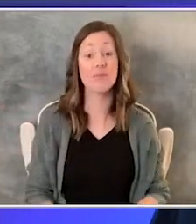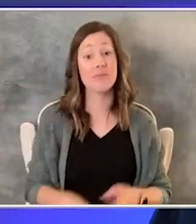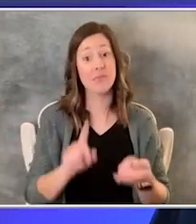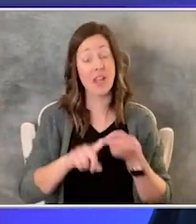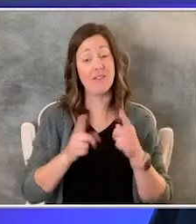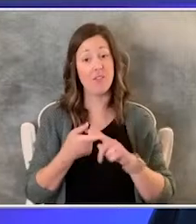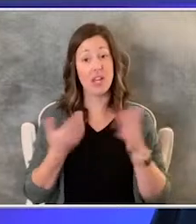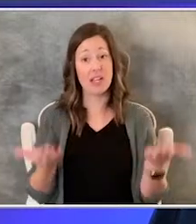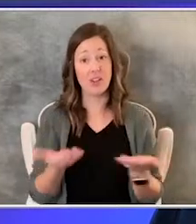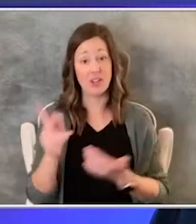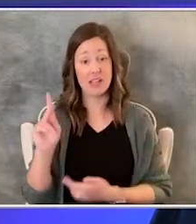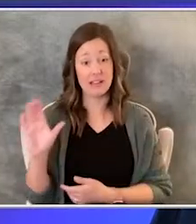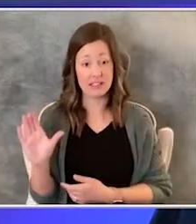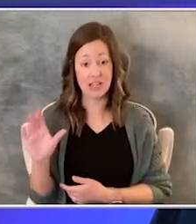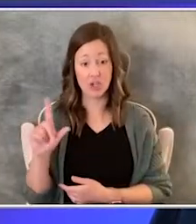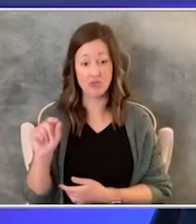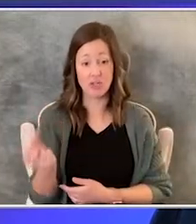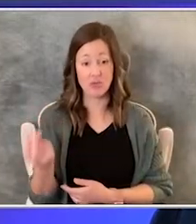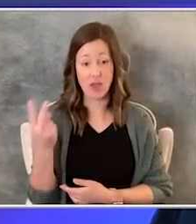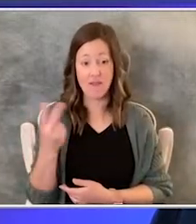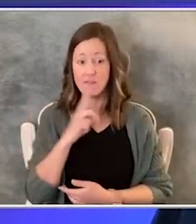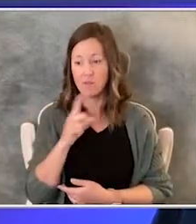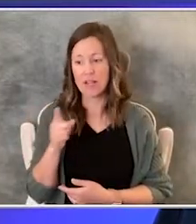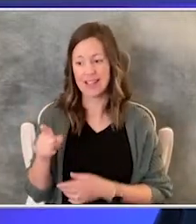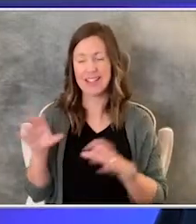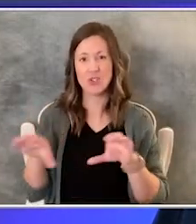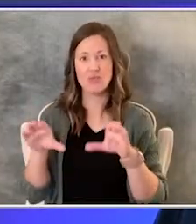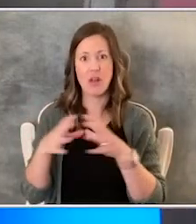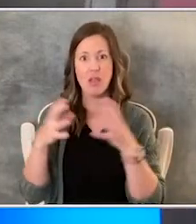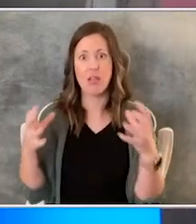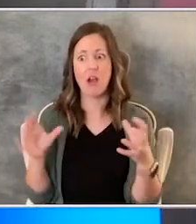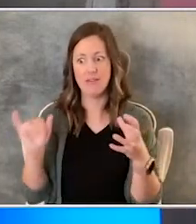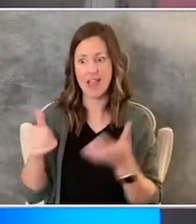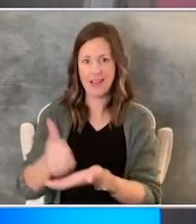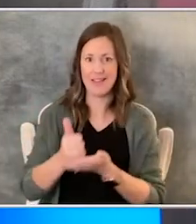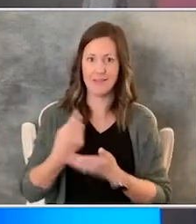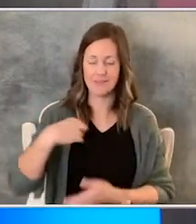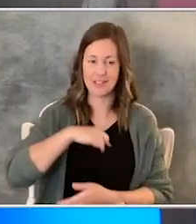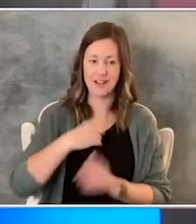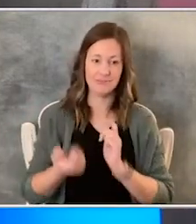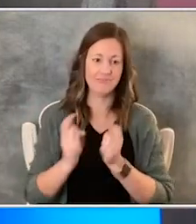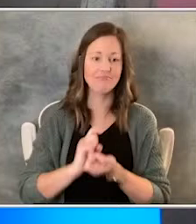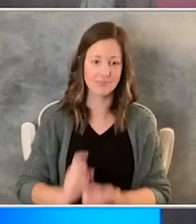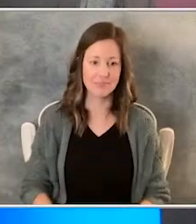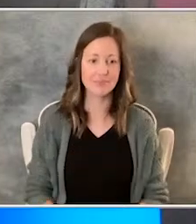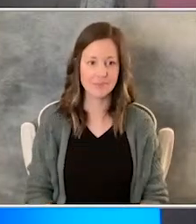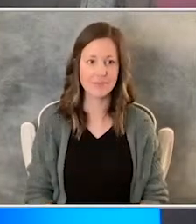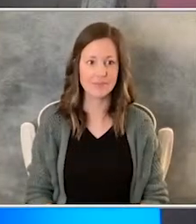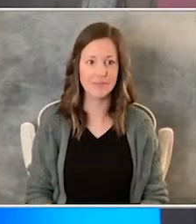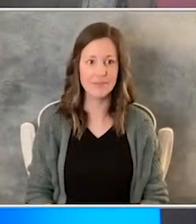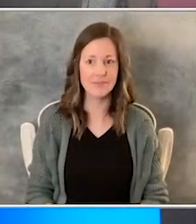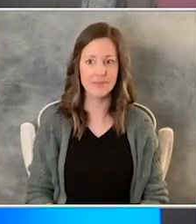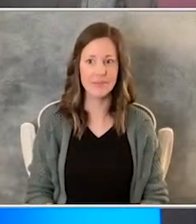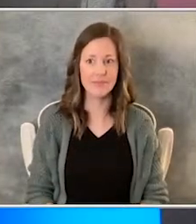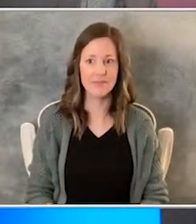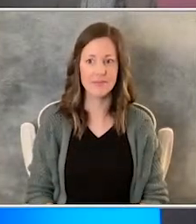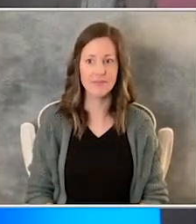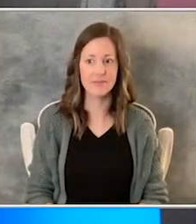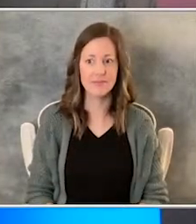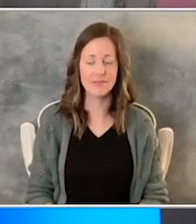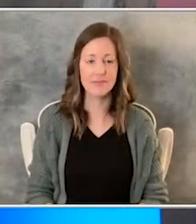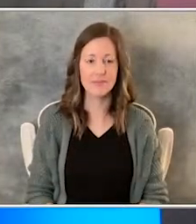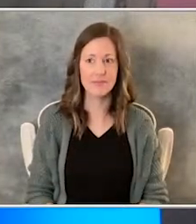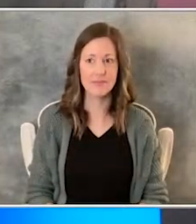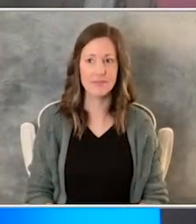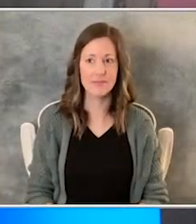I think that awareness by by both doctors and the public is a great thing to know